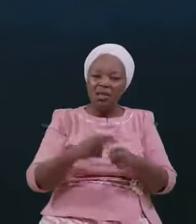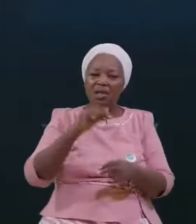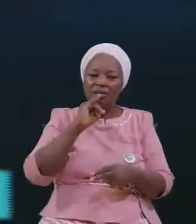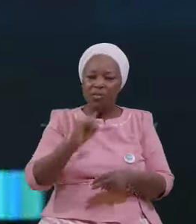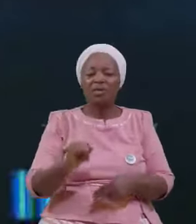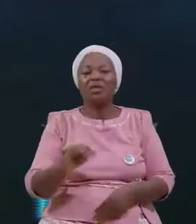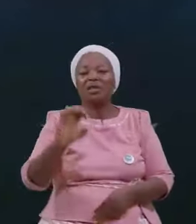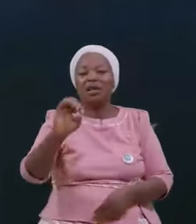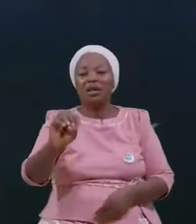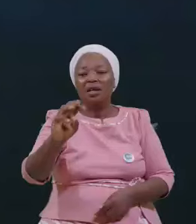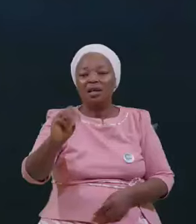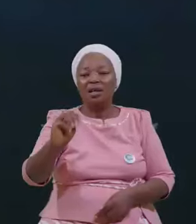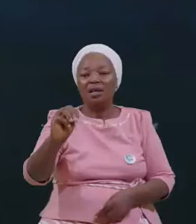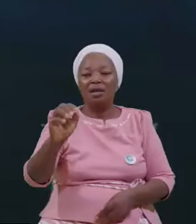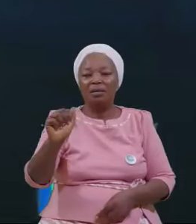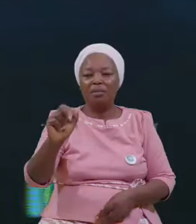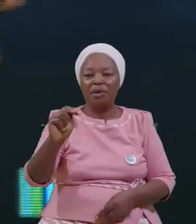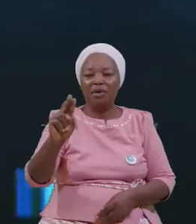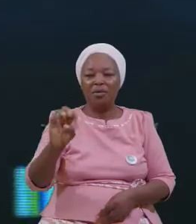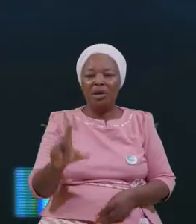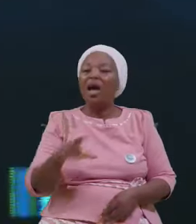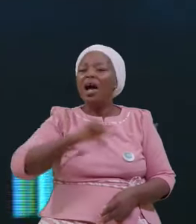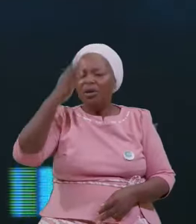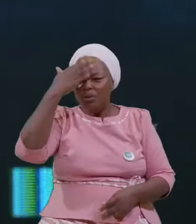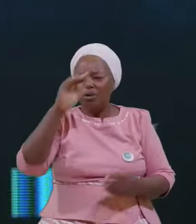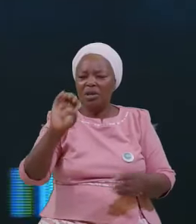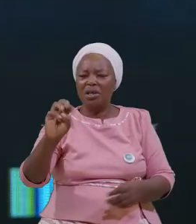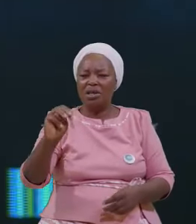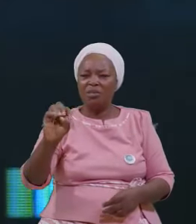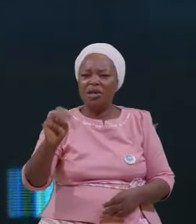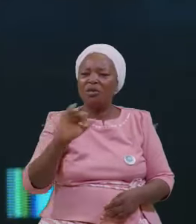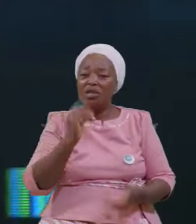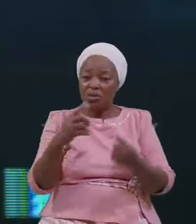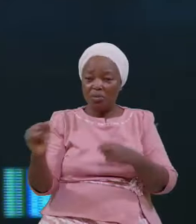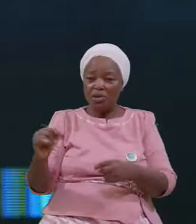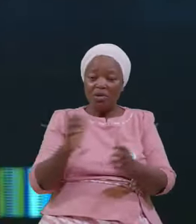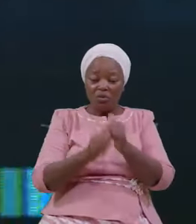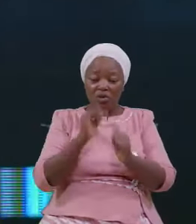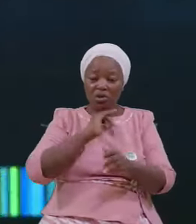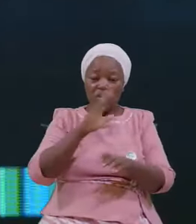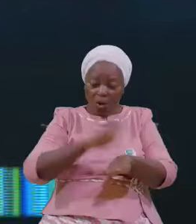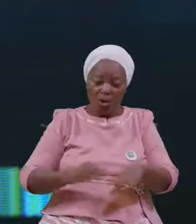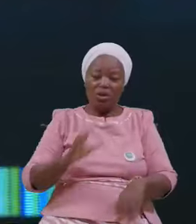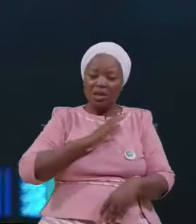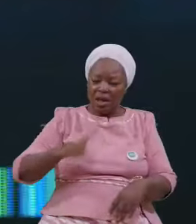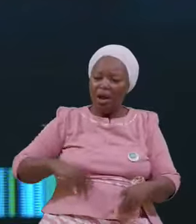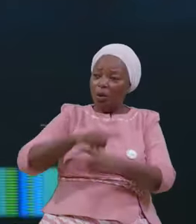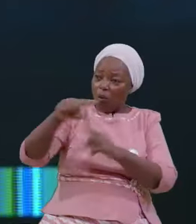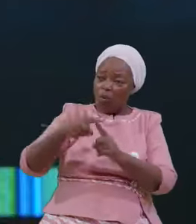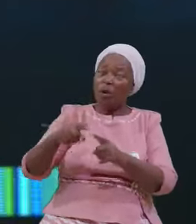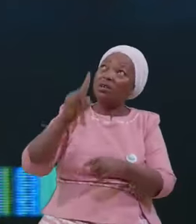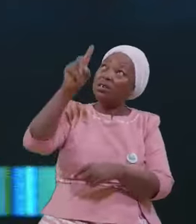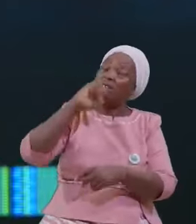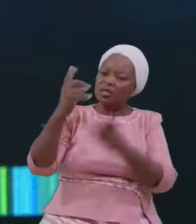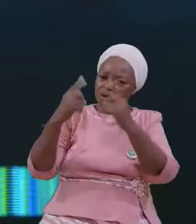know Emmanuel is coming, which is called Christ. When he is come,